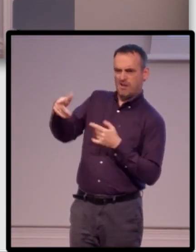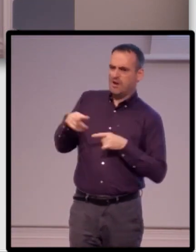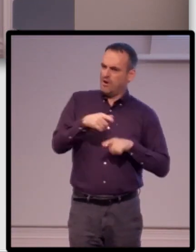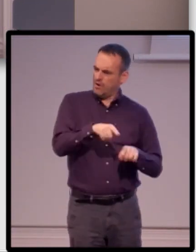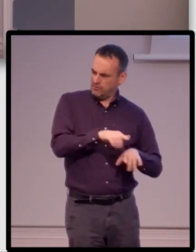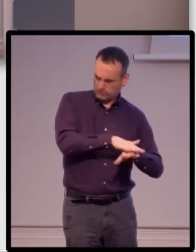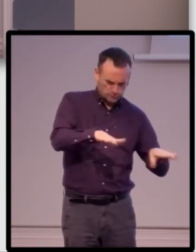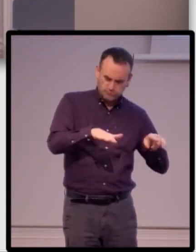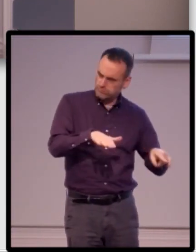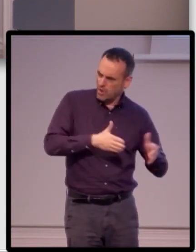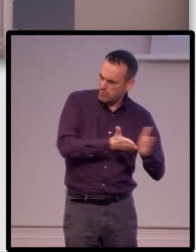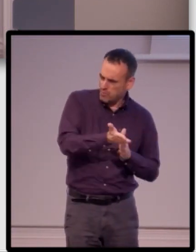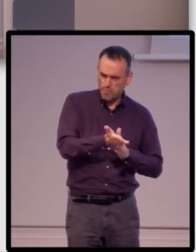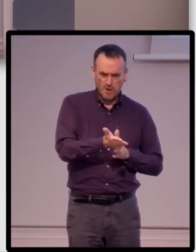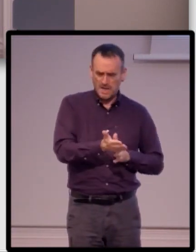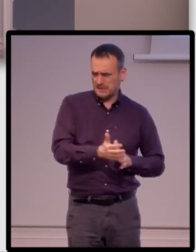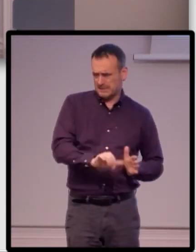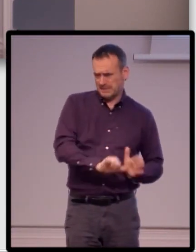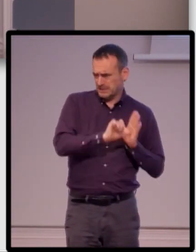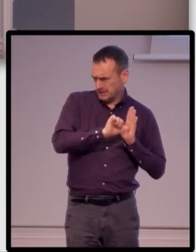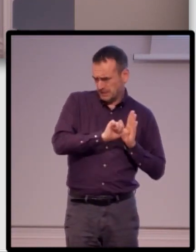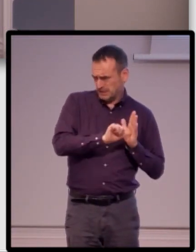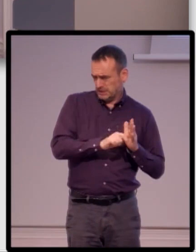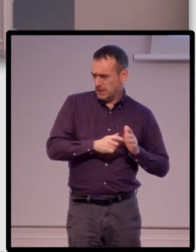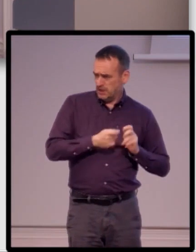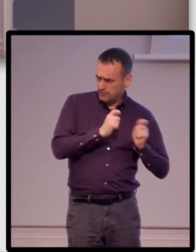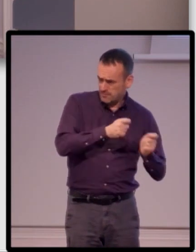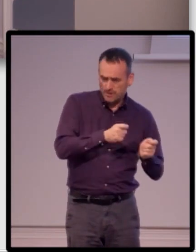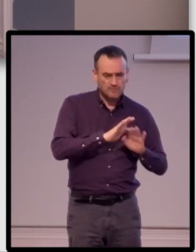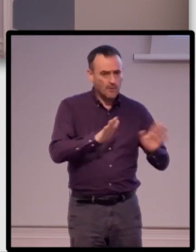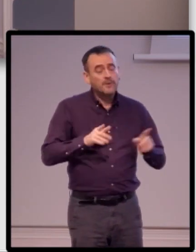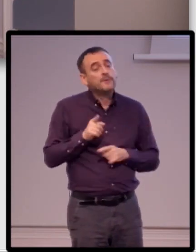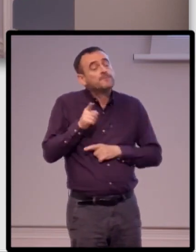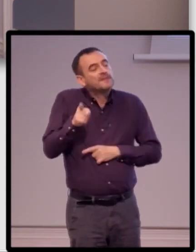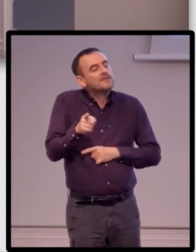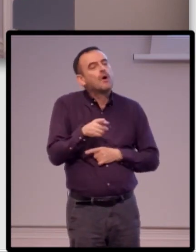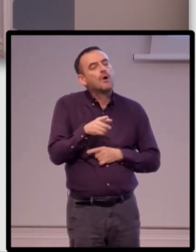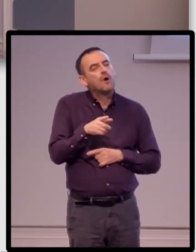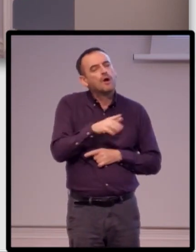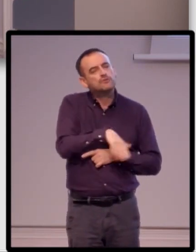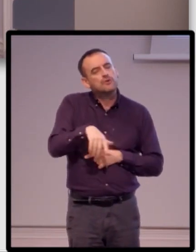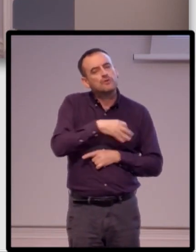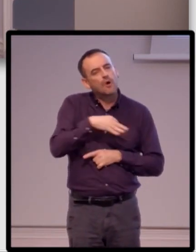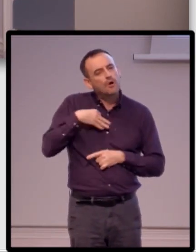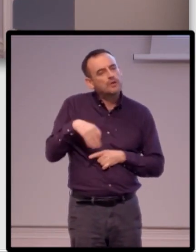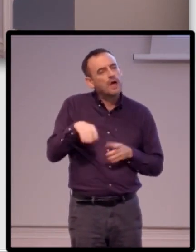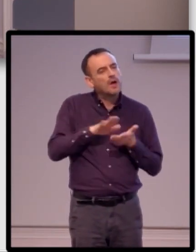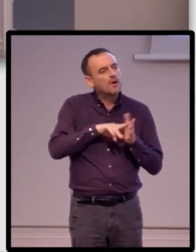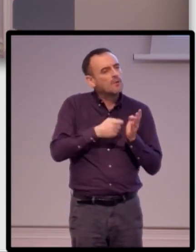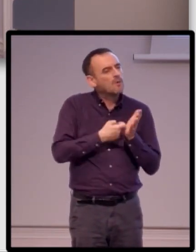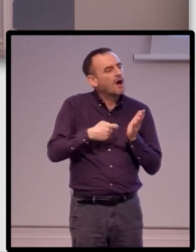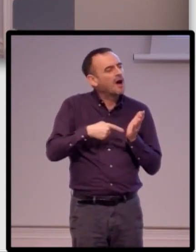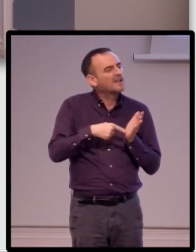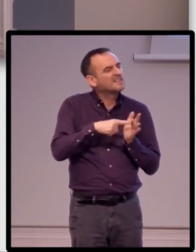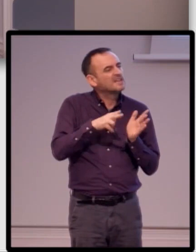hard drug regimes. So paediatric oncologist Professor Martin Mott sums up the issue. He says, the treatment that was required was